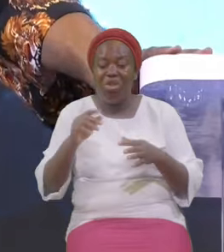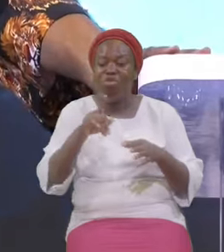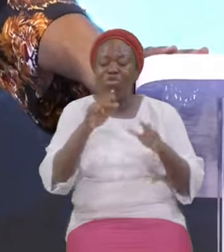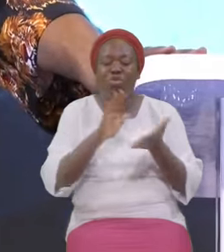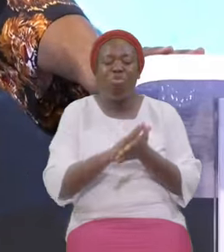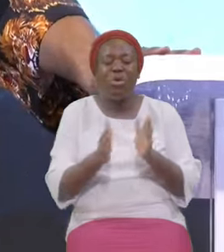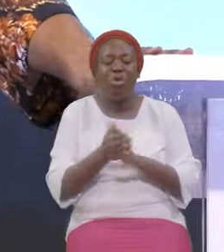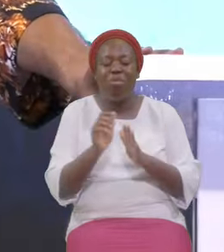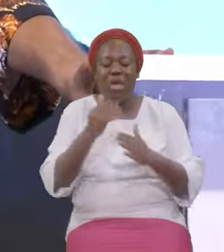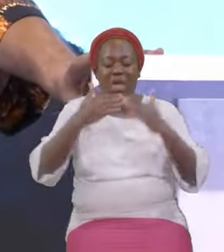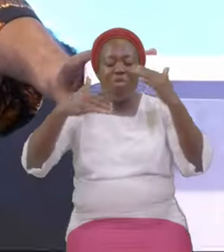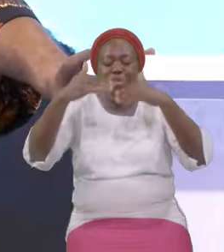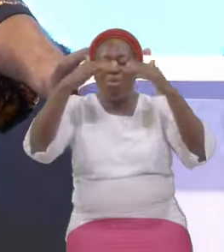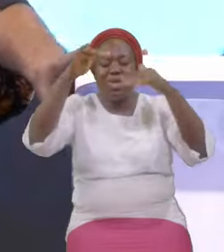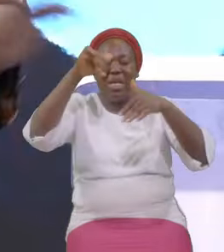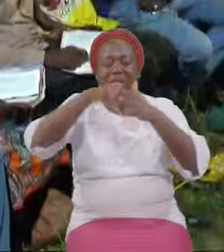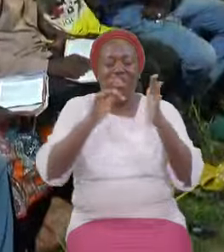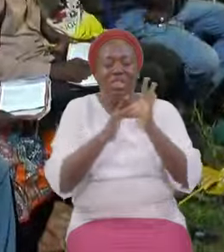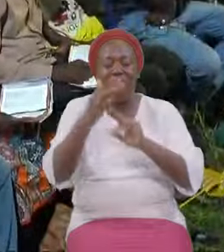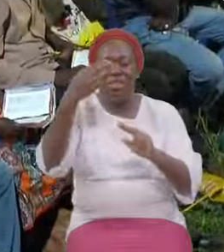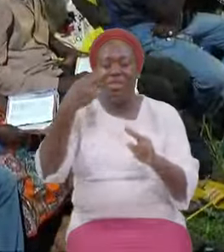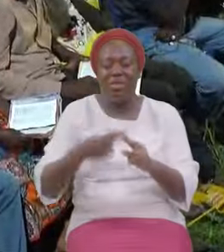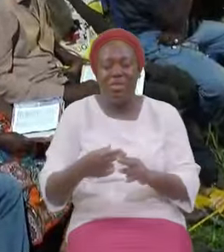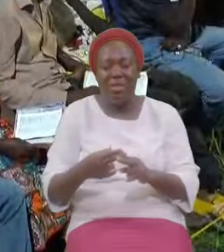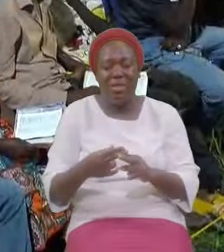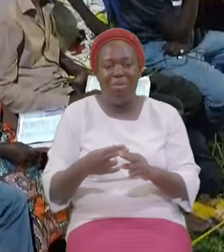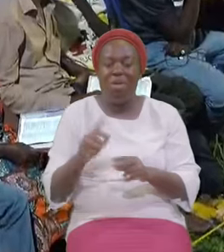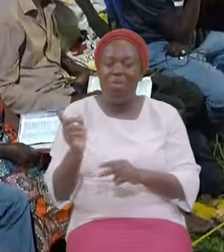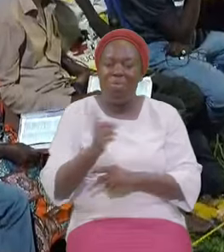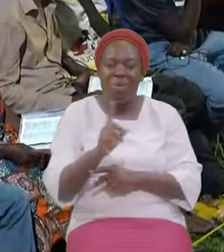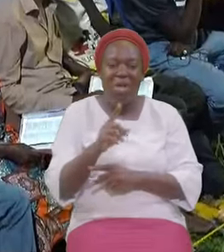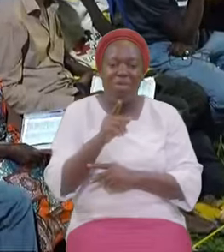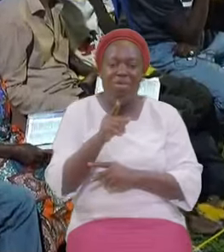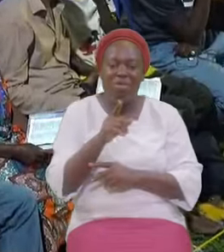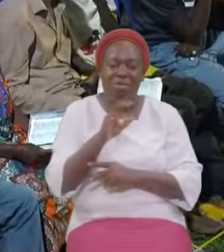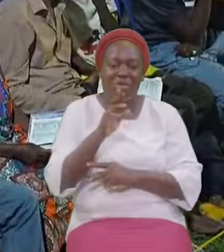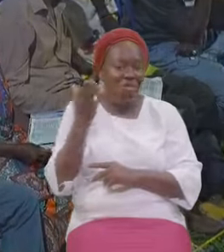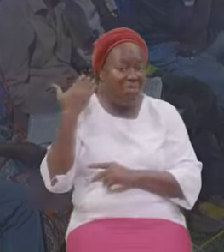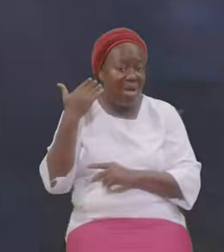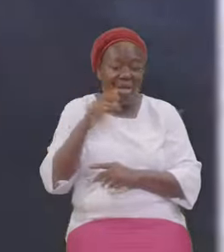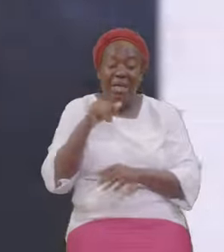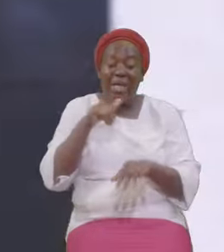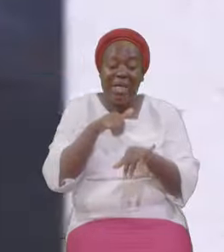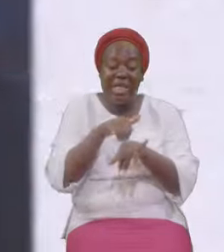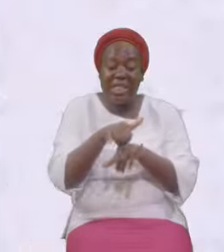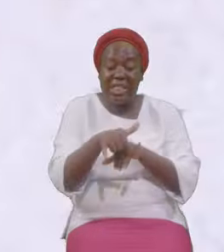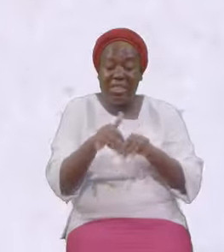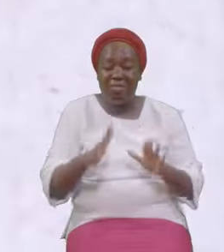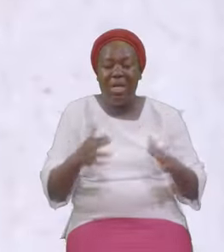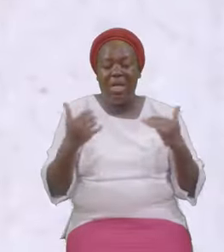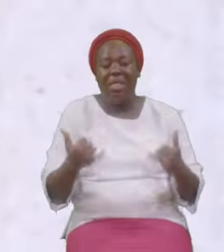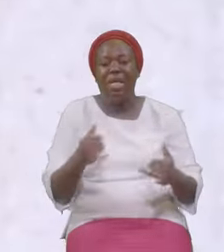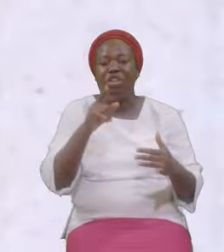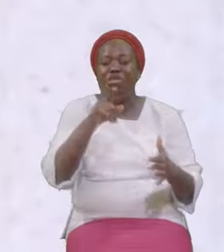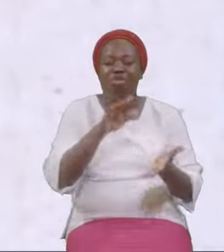in Jesus' name. Where you were a deceiver, now you'll become an